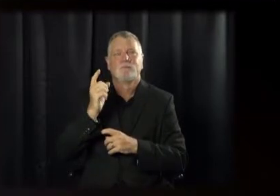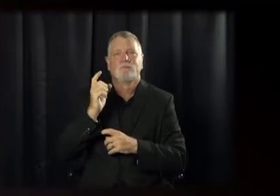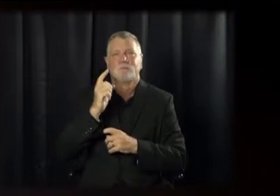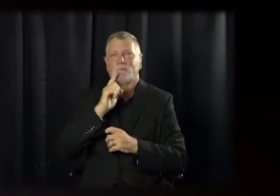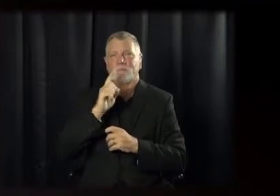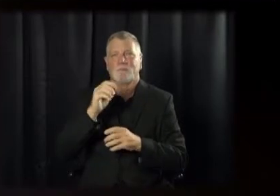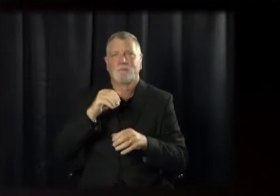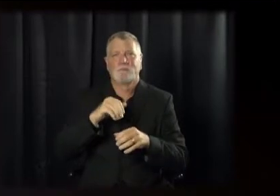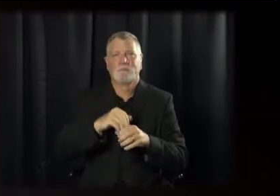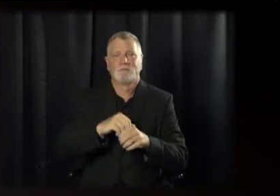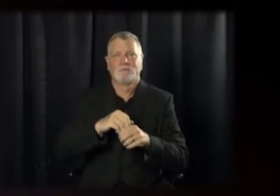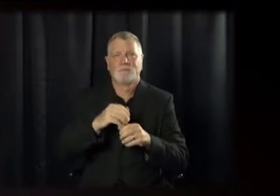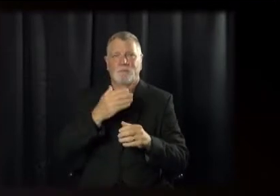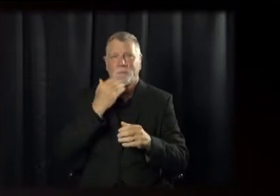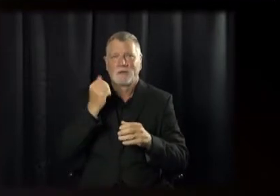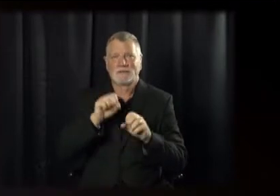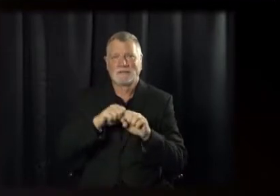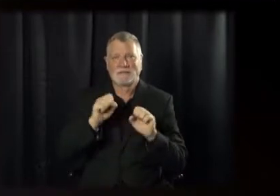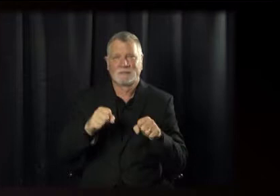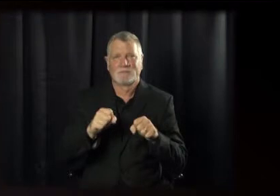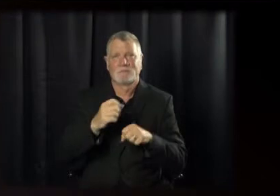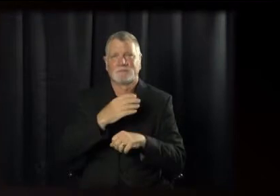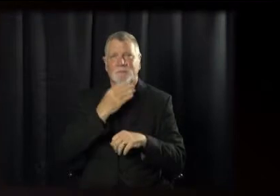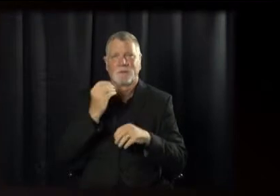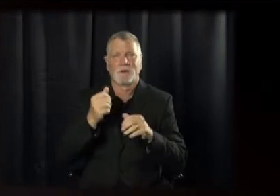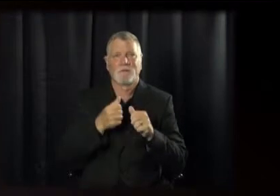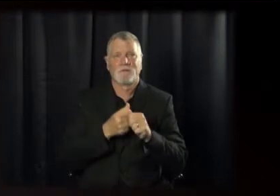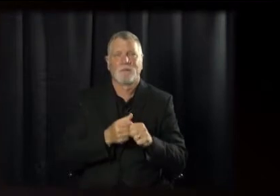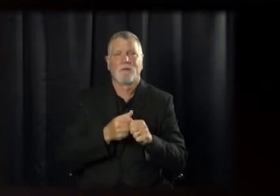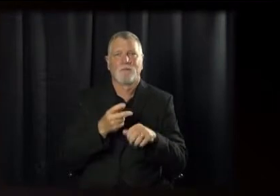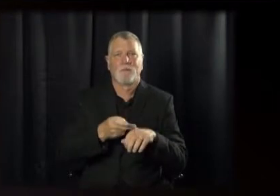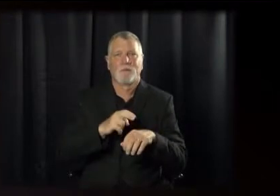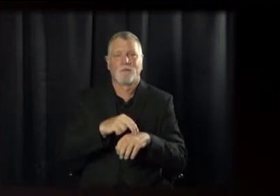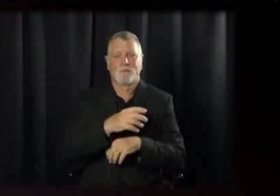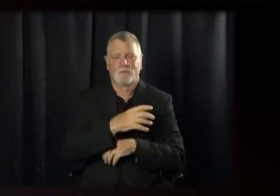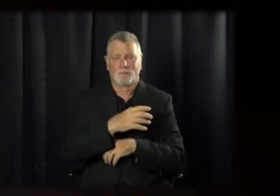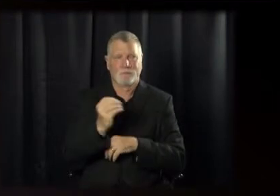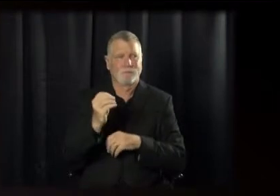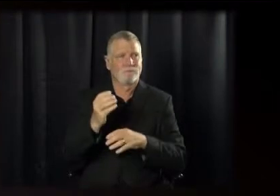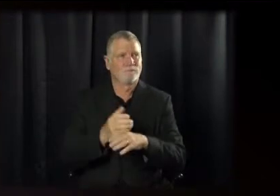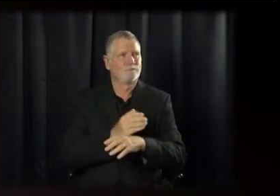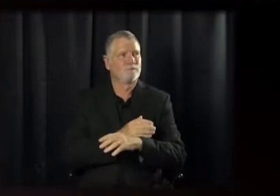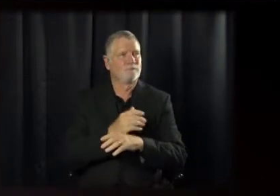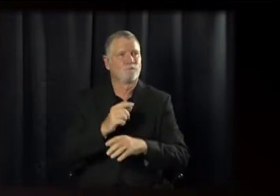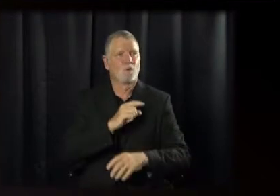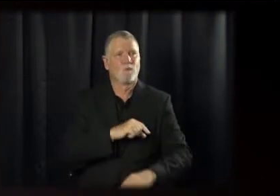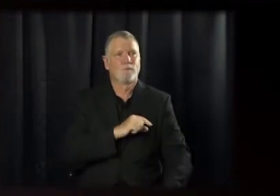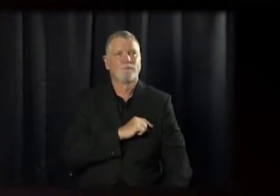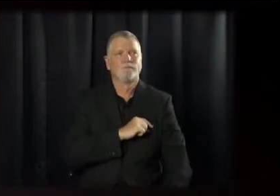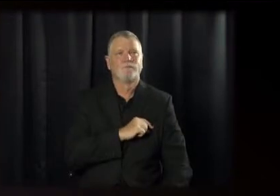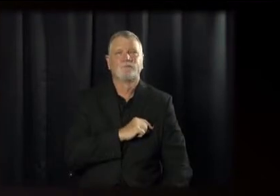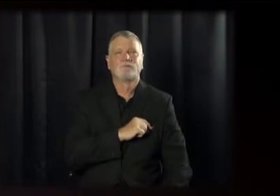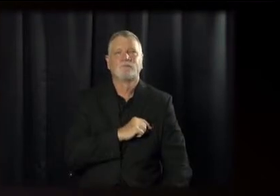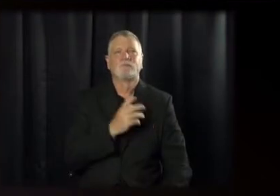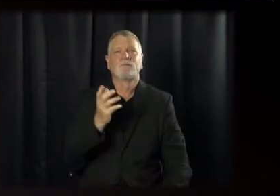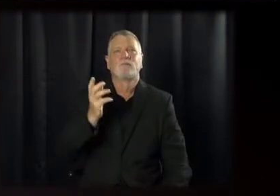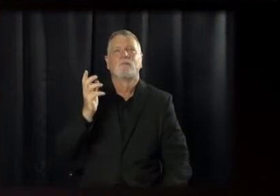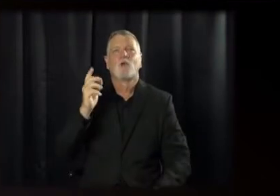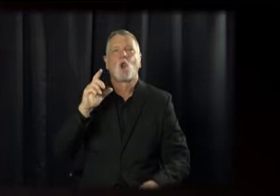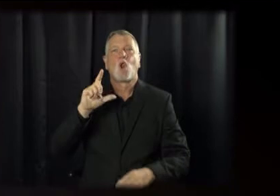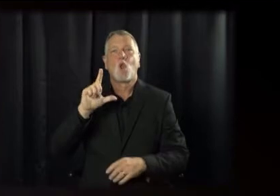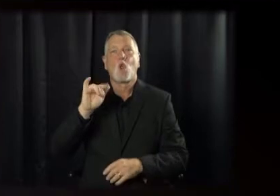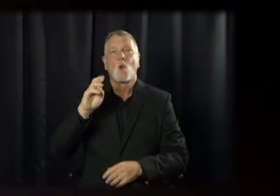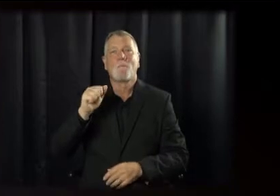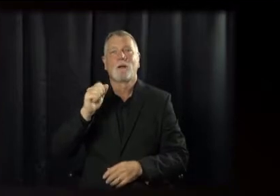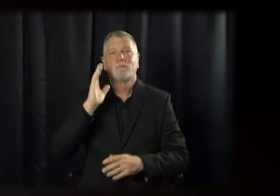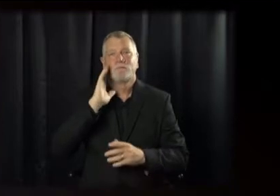better performing system, improved compliance with Puerto Rico's energy policy, and improved service quality. The selection of LUMA